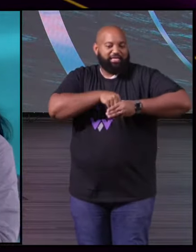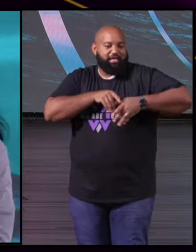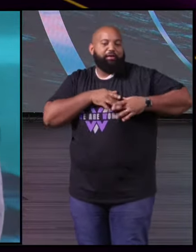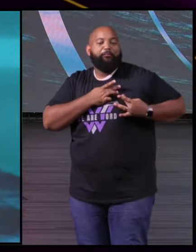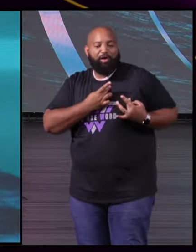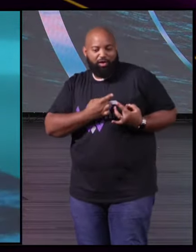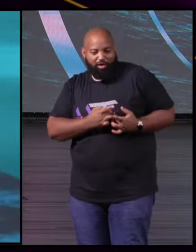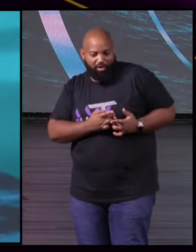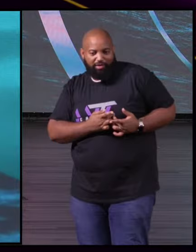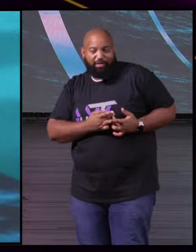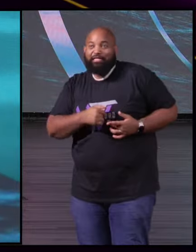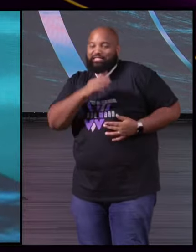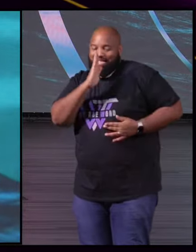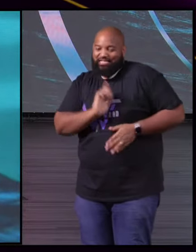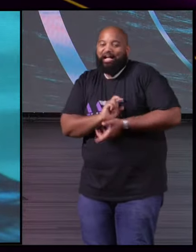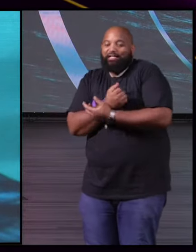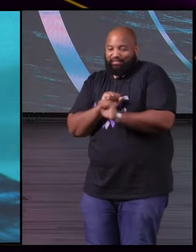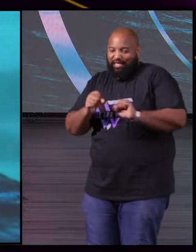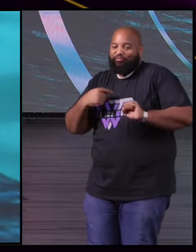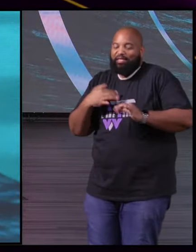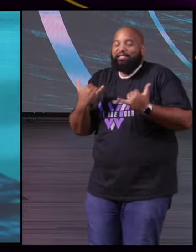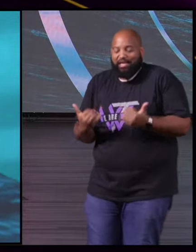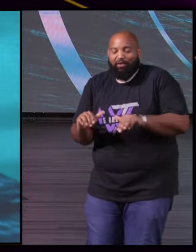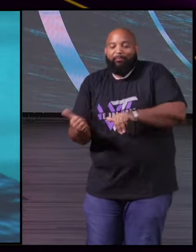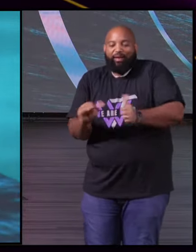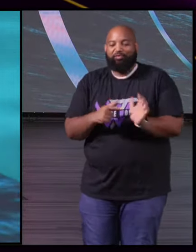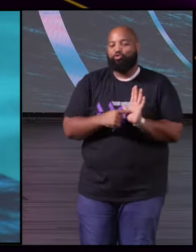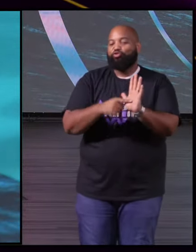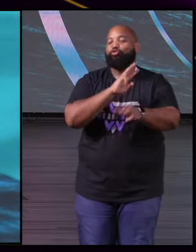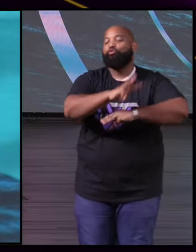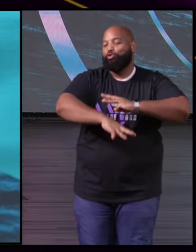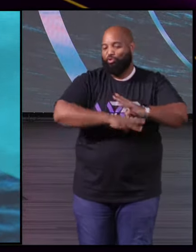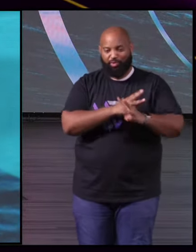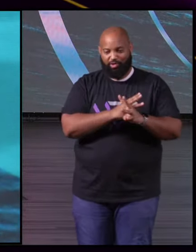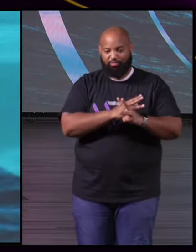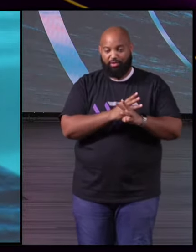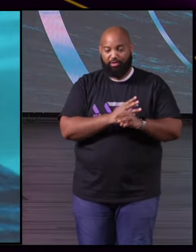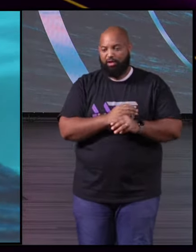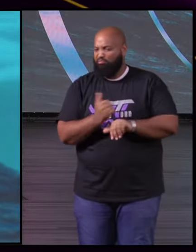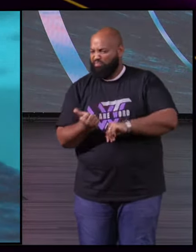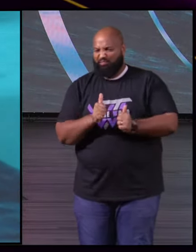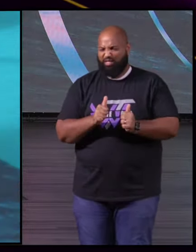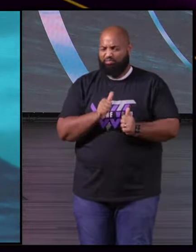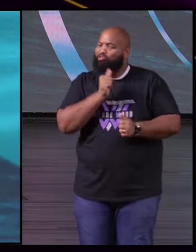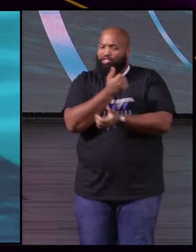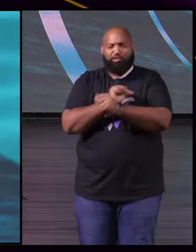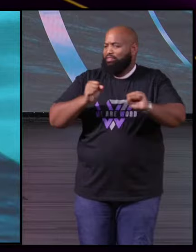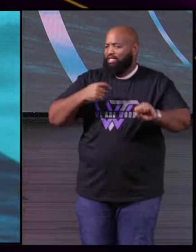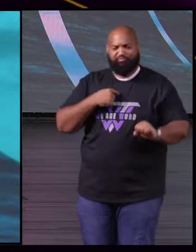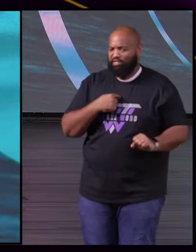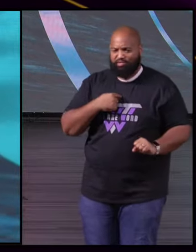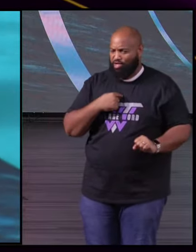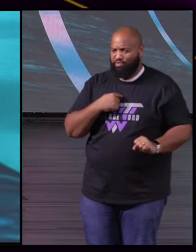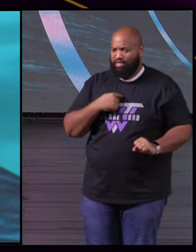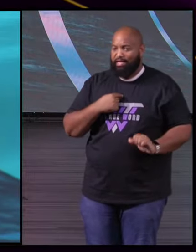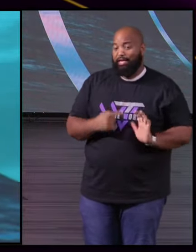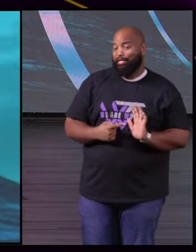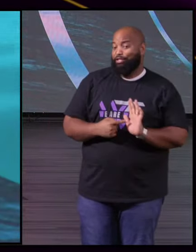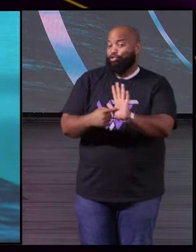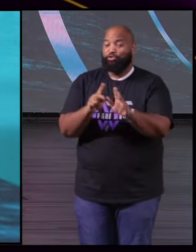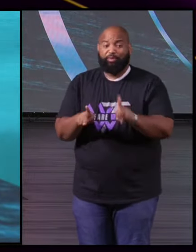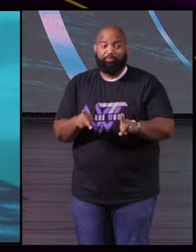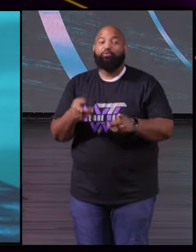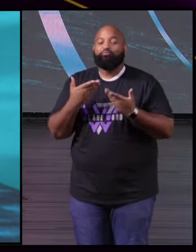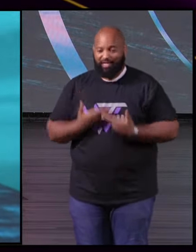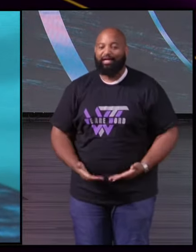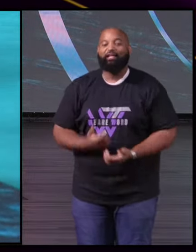inward work that has taken place. So baptism does not save us, it just shows that we are